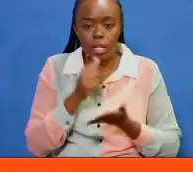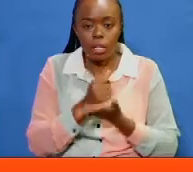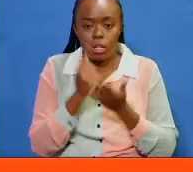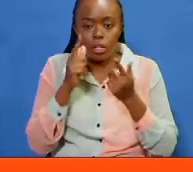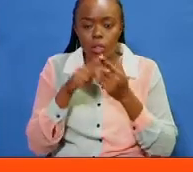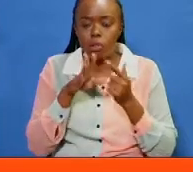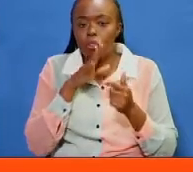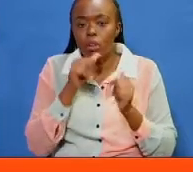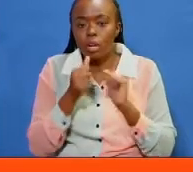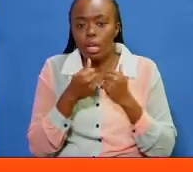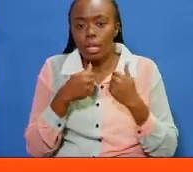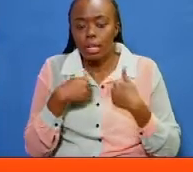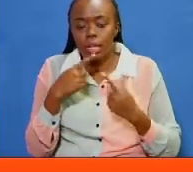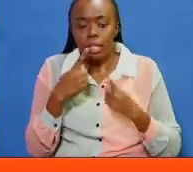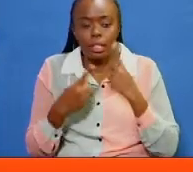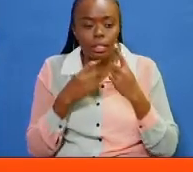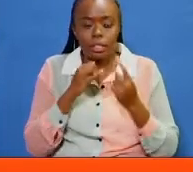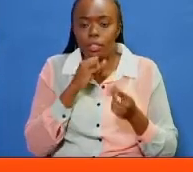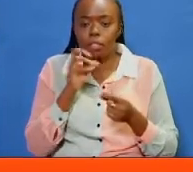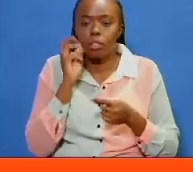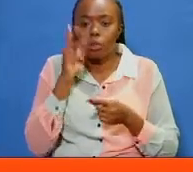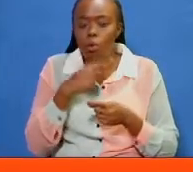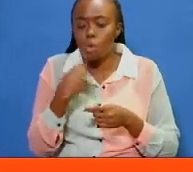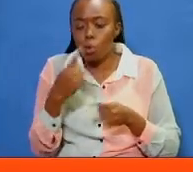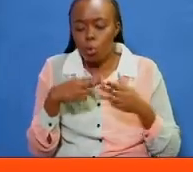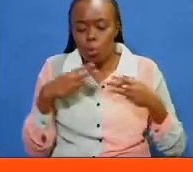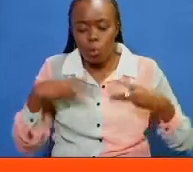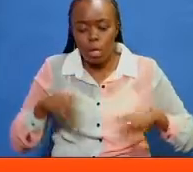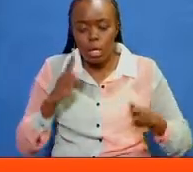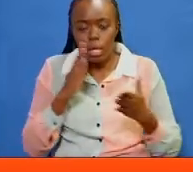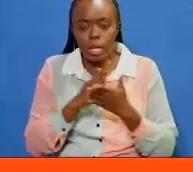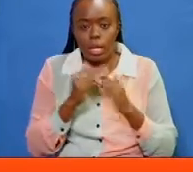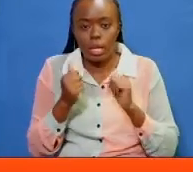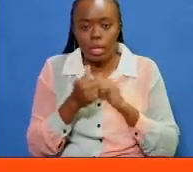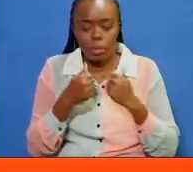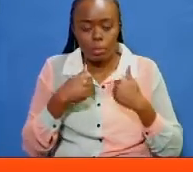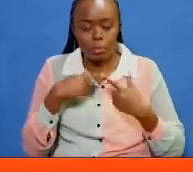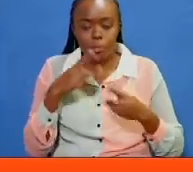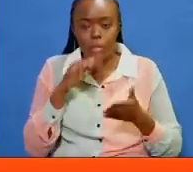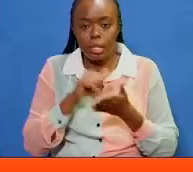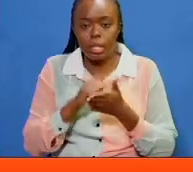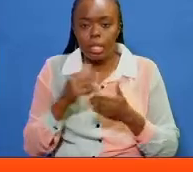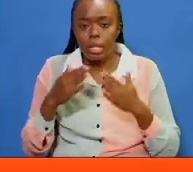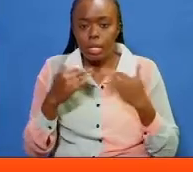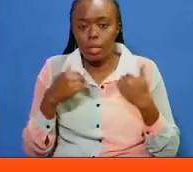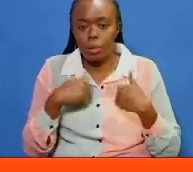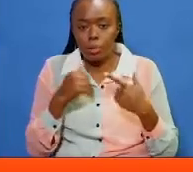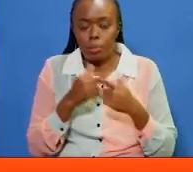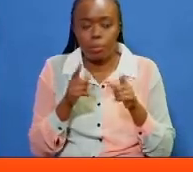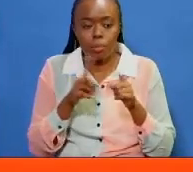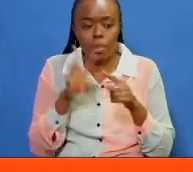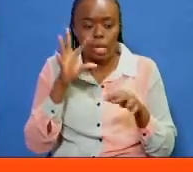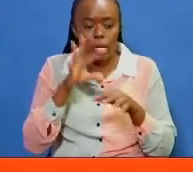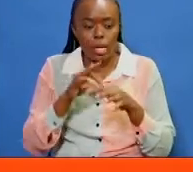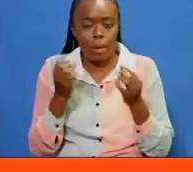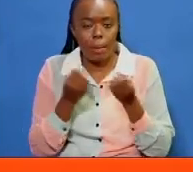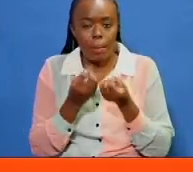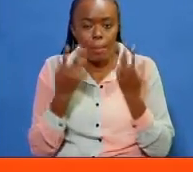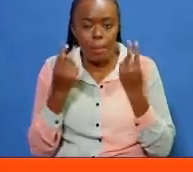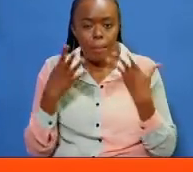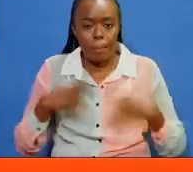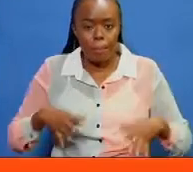be vaccinated, saying it was the only way to curb the global pandemic that had severely affected many